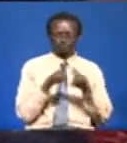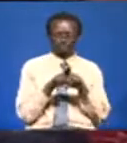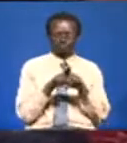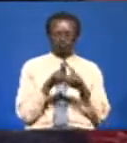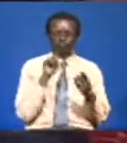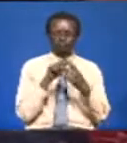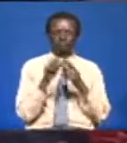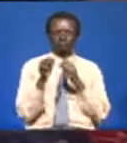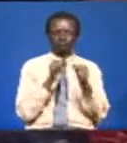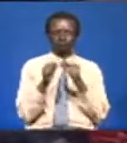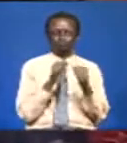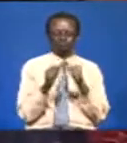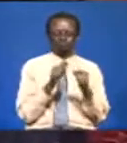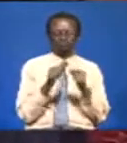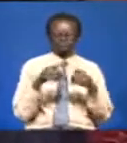fight hunger.